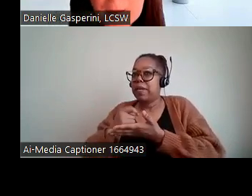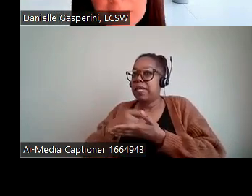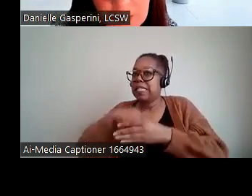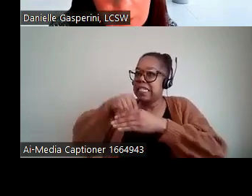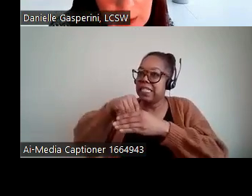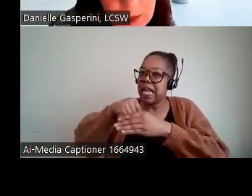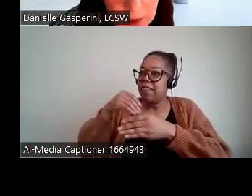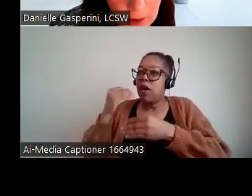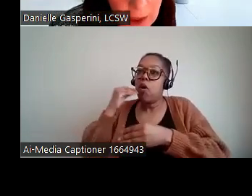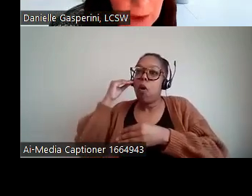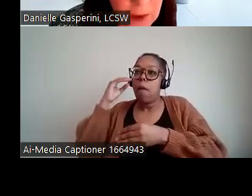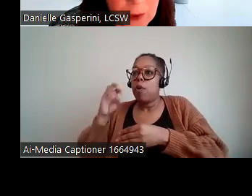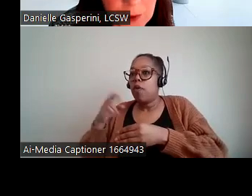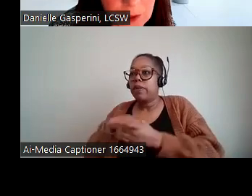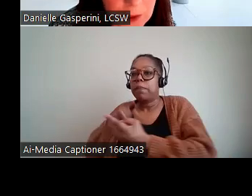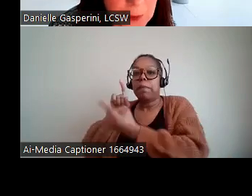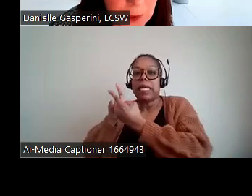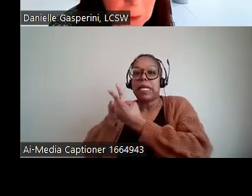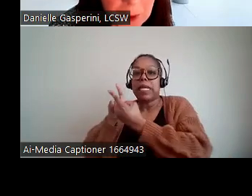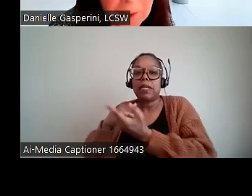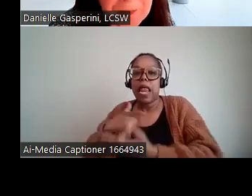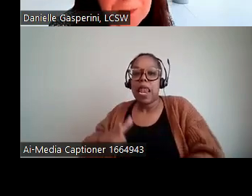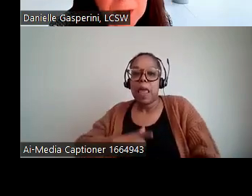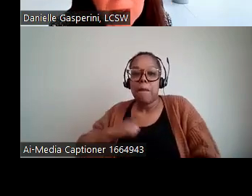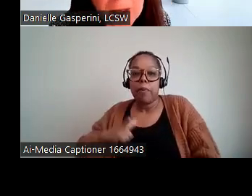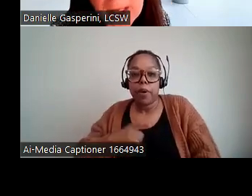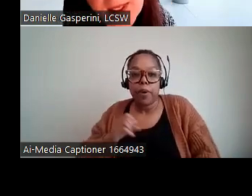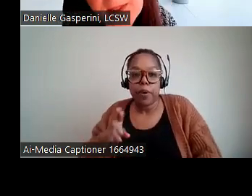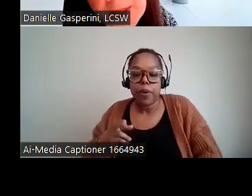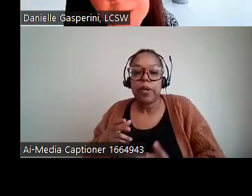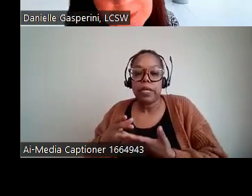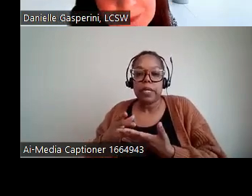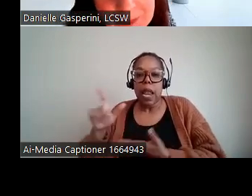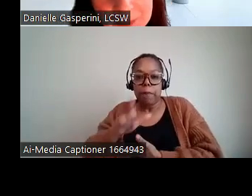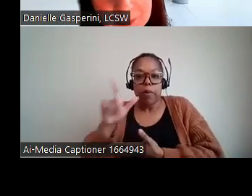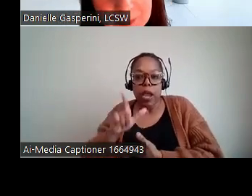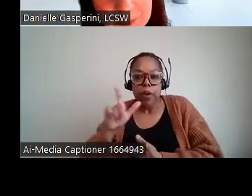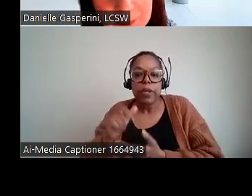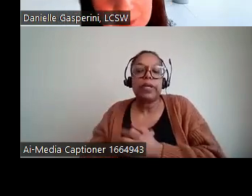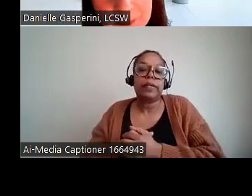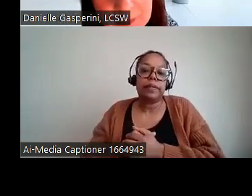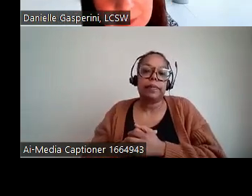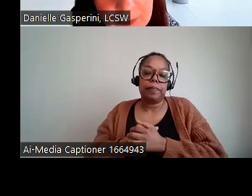or a place of convenience like that, which I think is pretty important. Next slide, please.